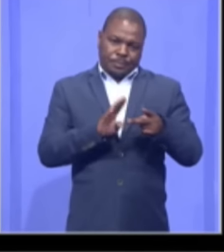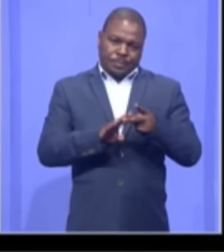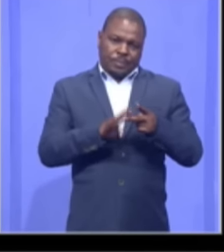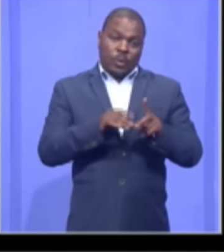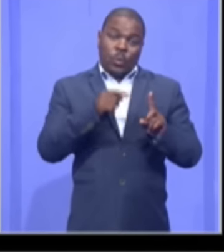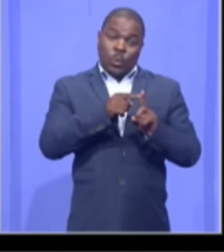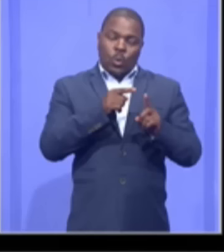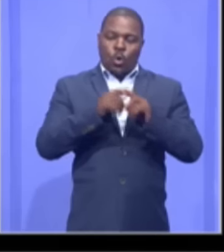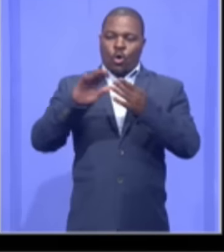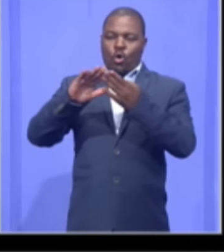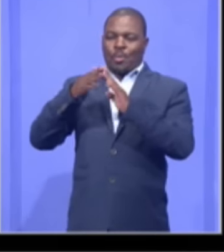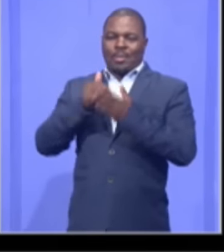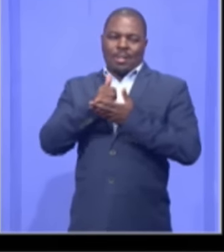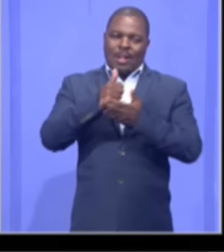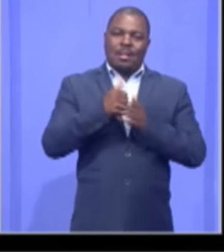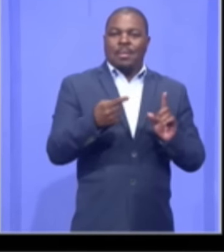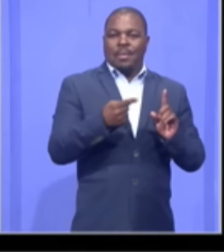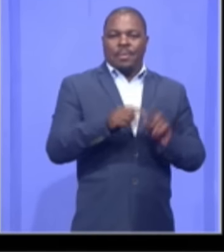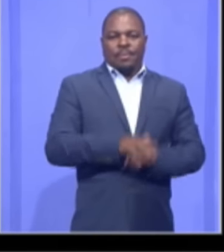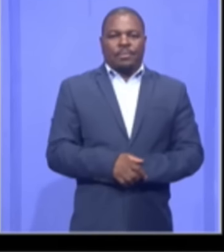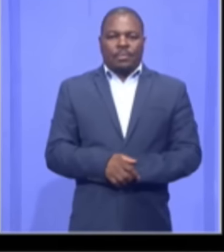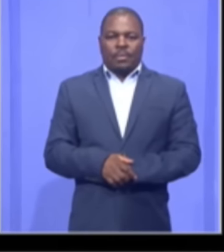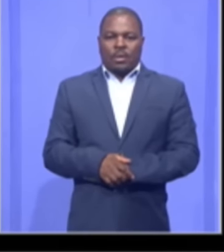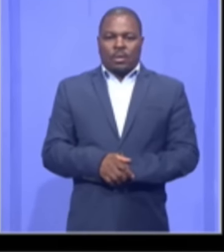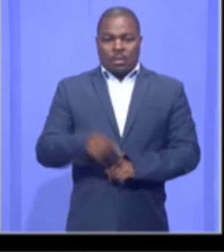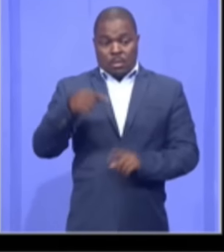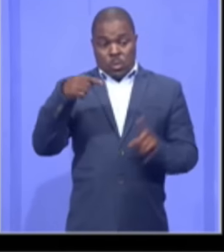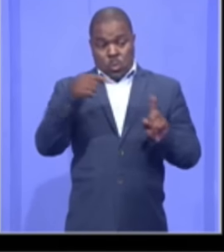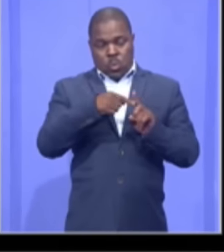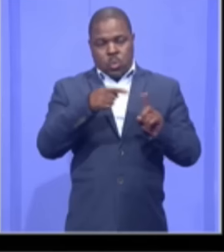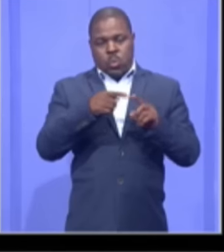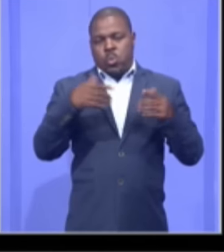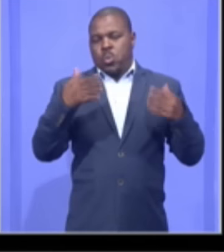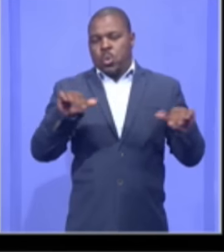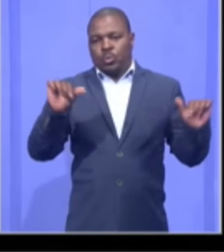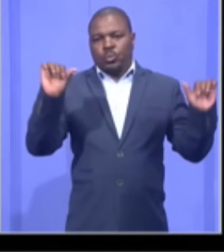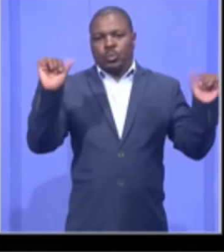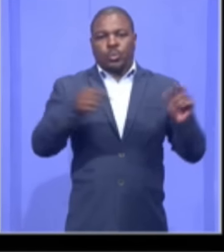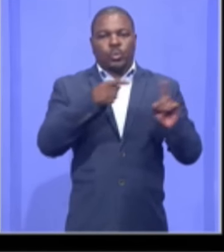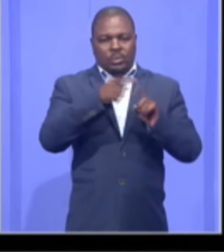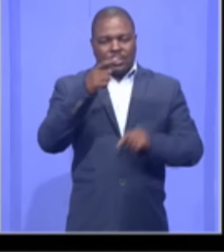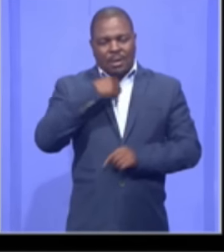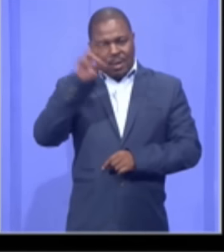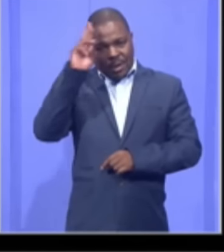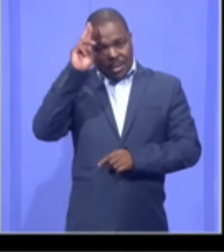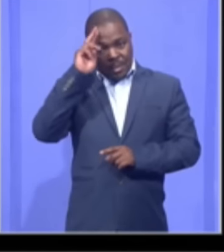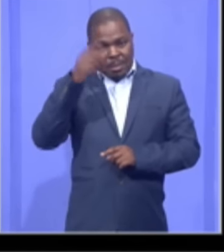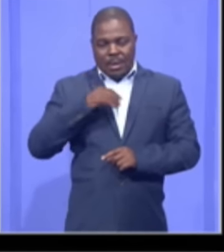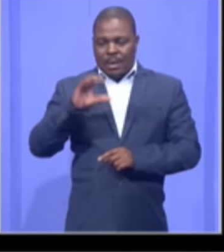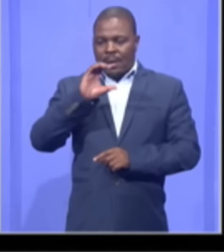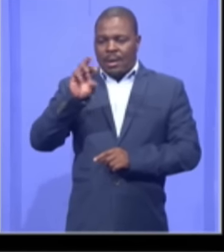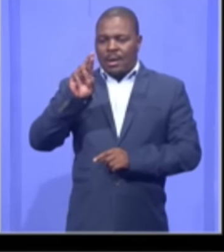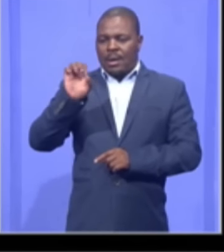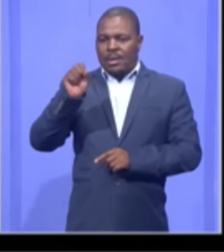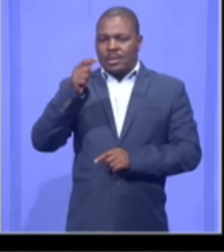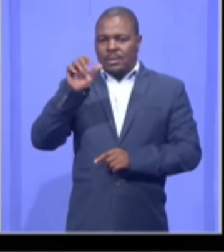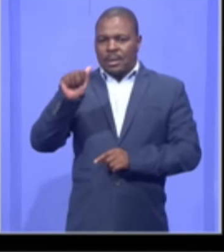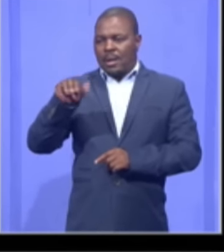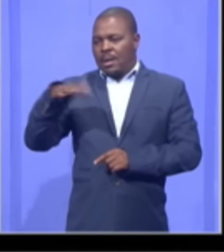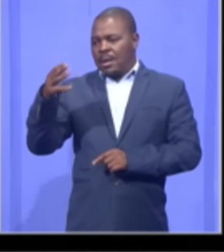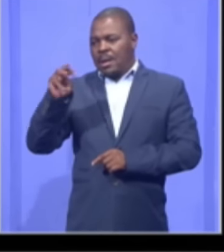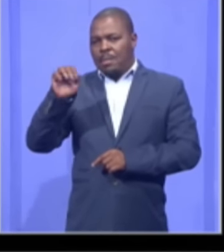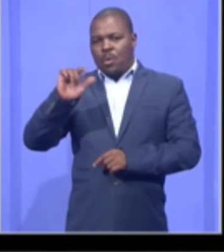thusa baagi. Ke hopola ka kapa Doc Shebeleza a ne re kopane kwa Cresta Mall a nkisa